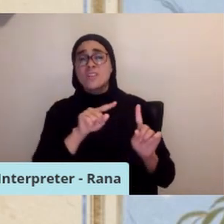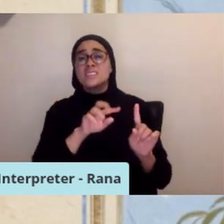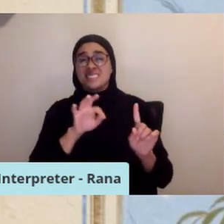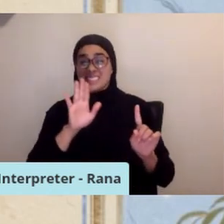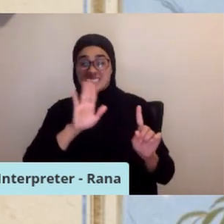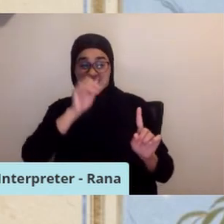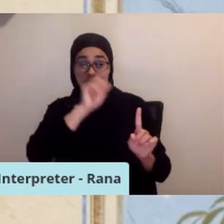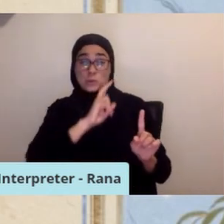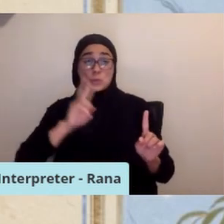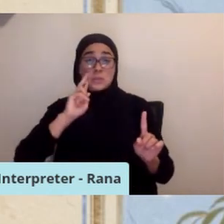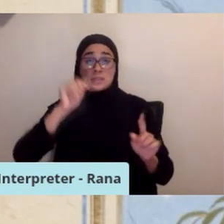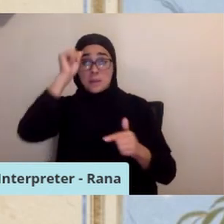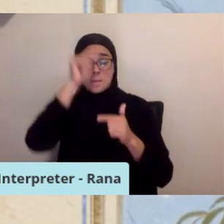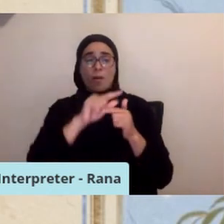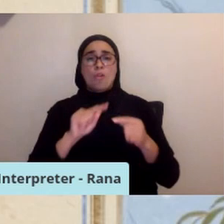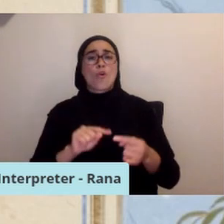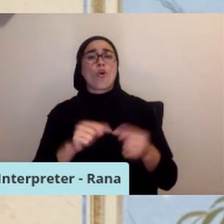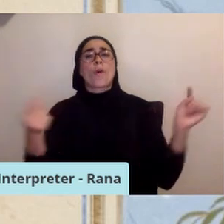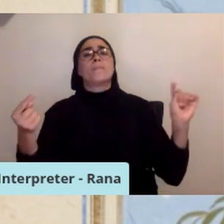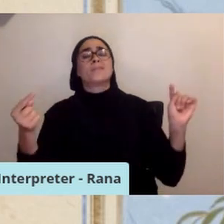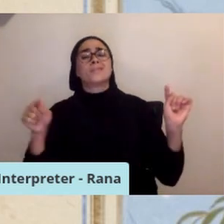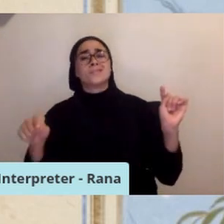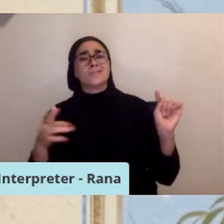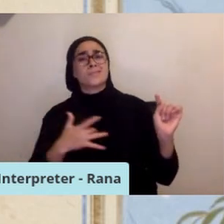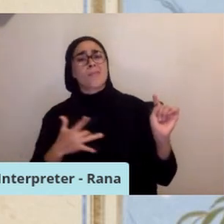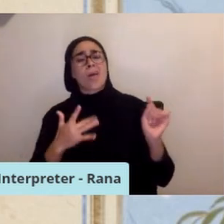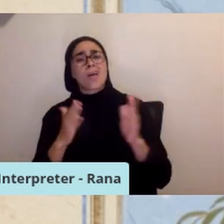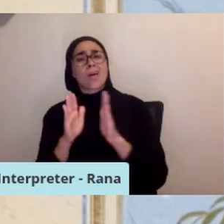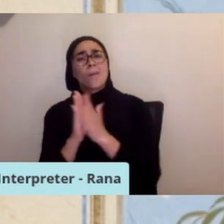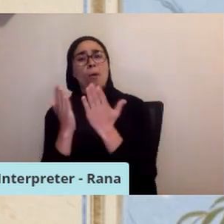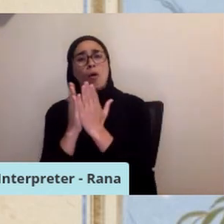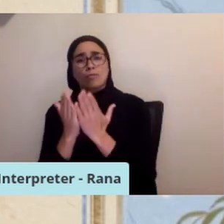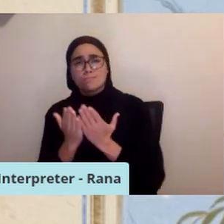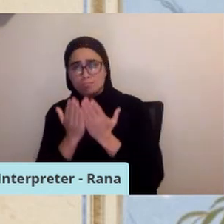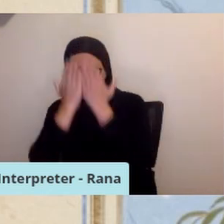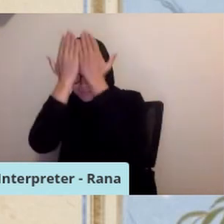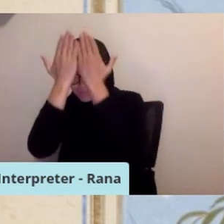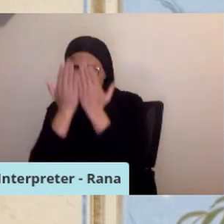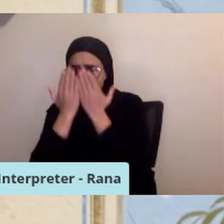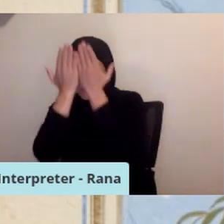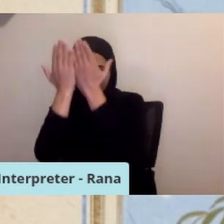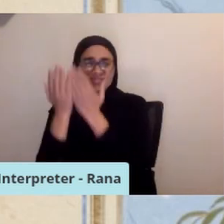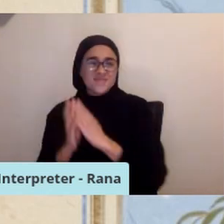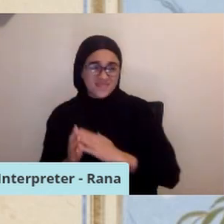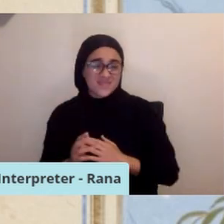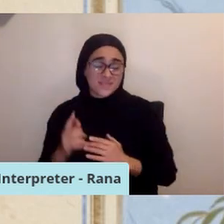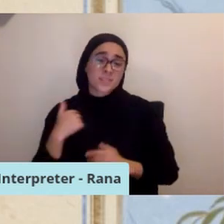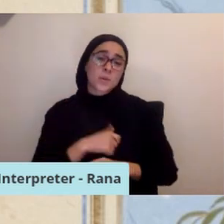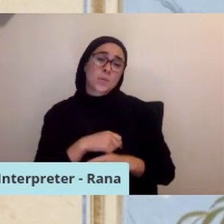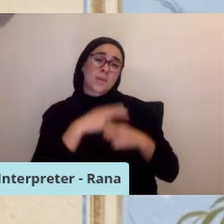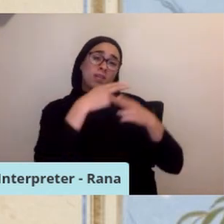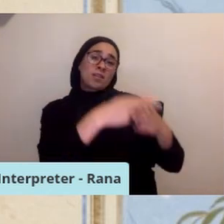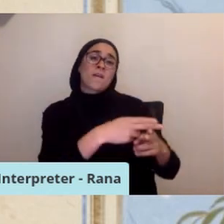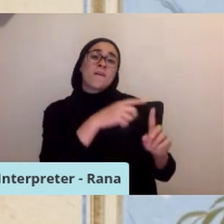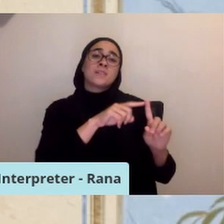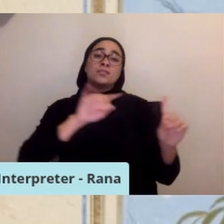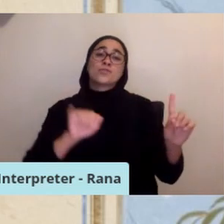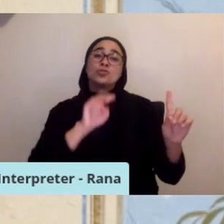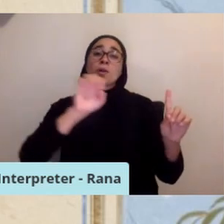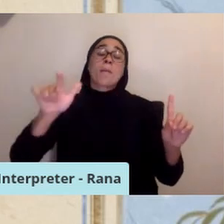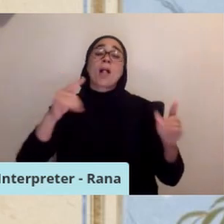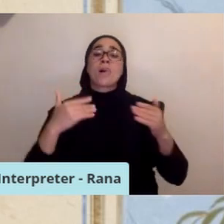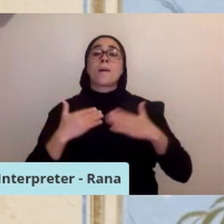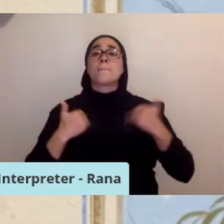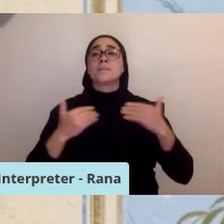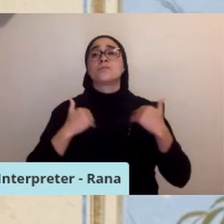those days. He was but a bit of a bookworm. So we called Jamal our Minister of External Affairs.